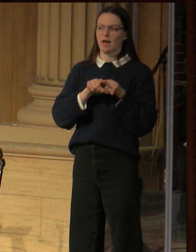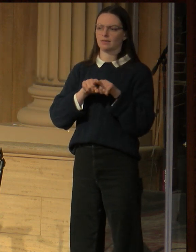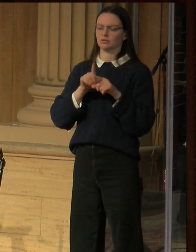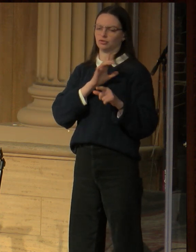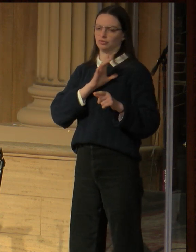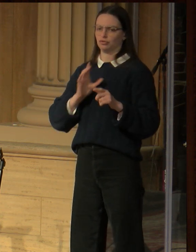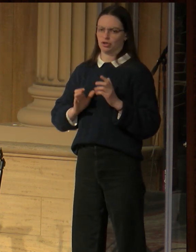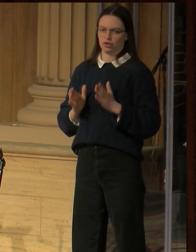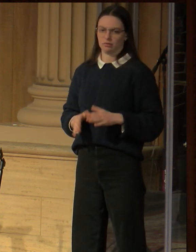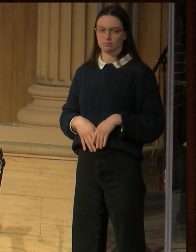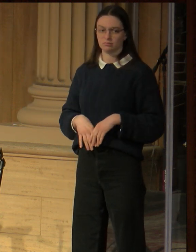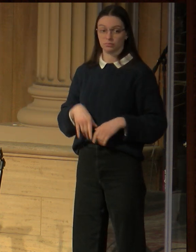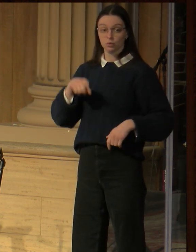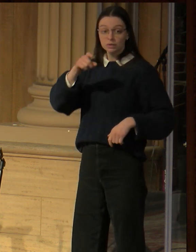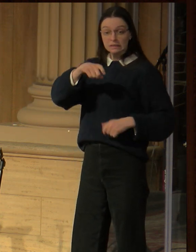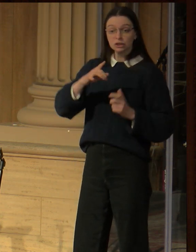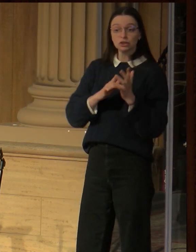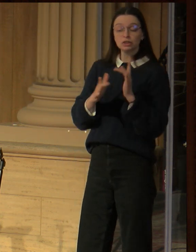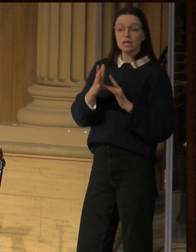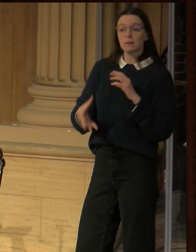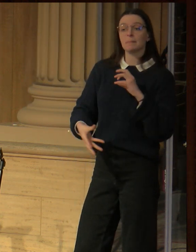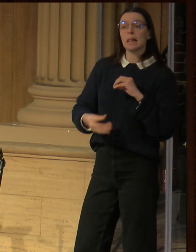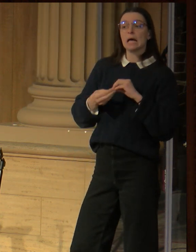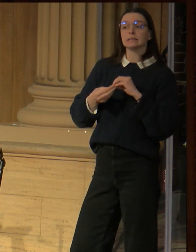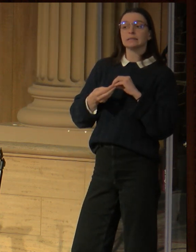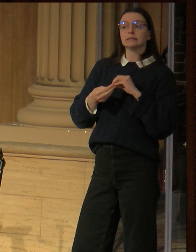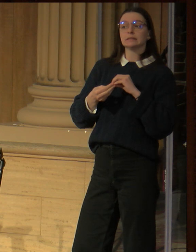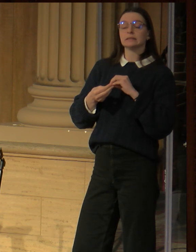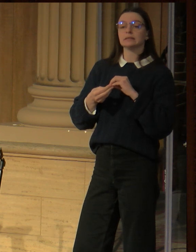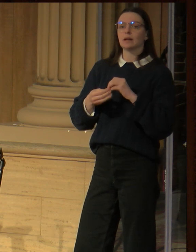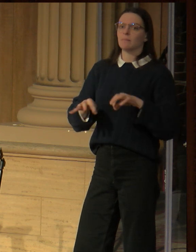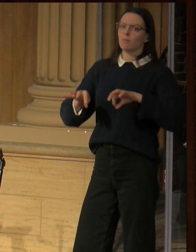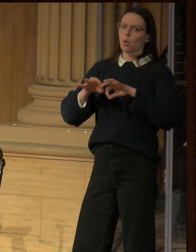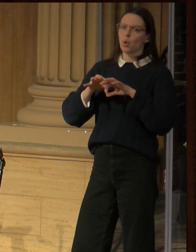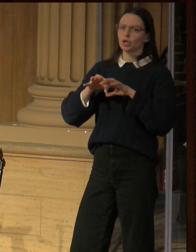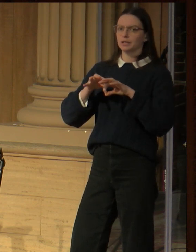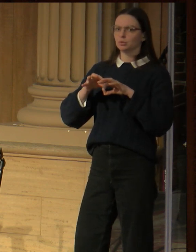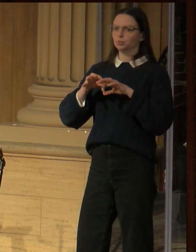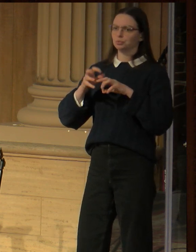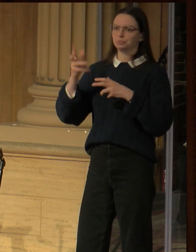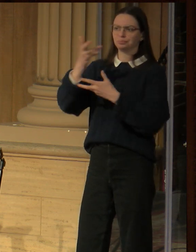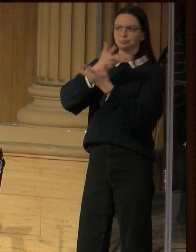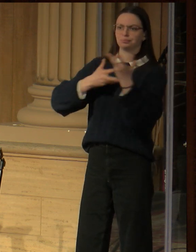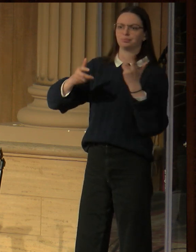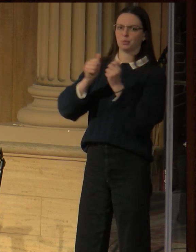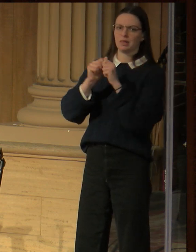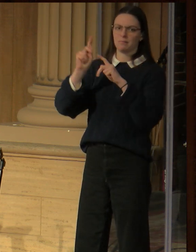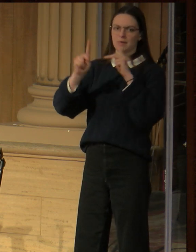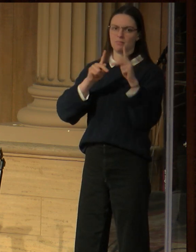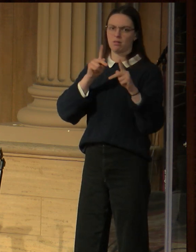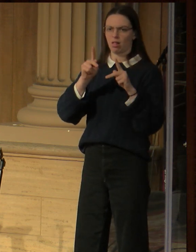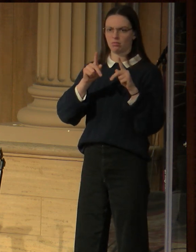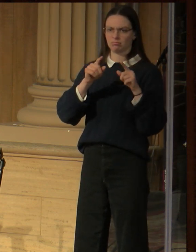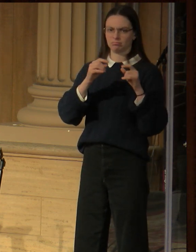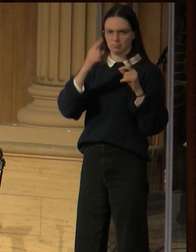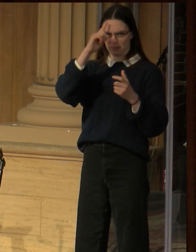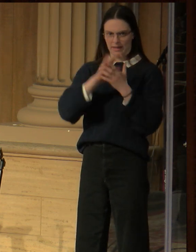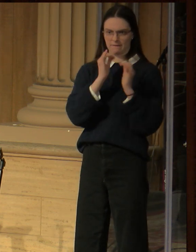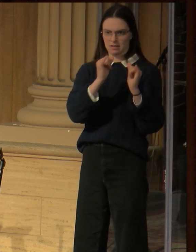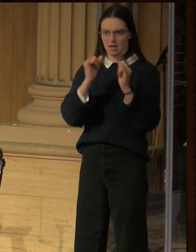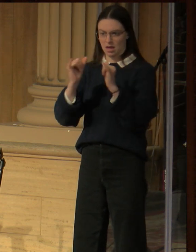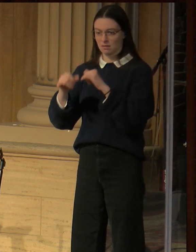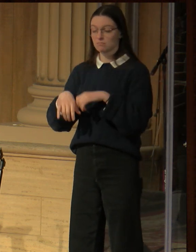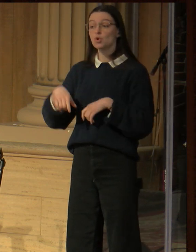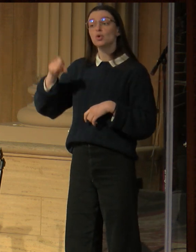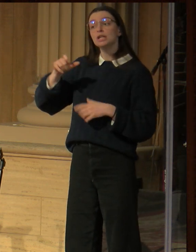That you need Jesus plus you got to be surrounded with enough people who share your beliefs and your politics. You need Jesus, but then once you're